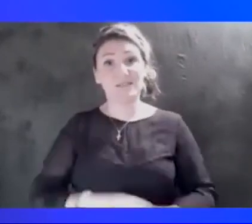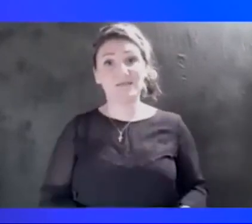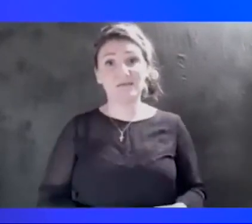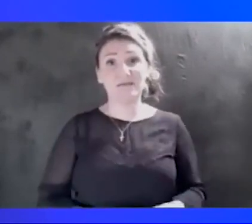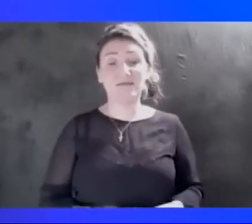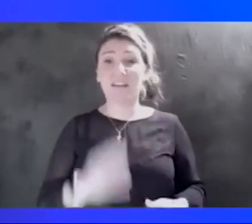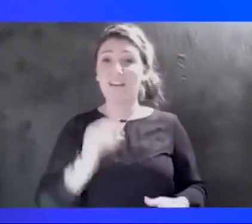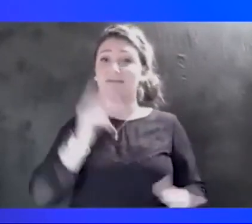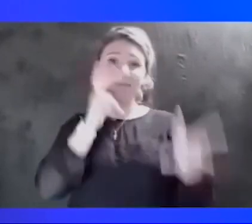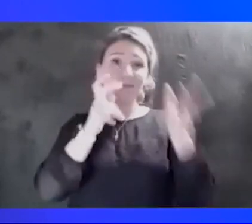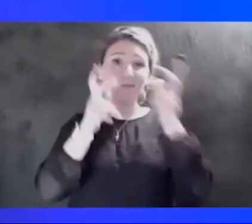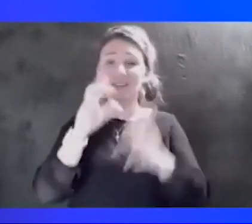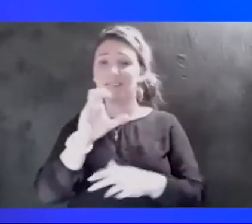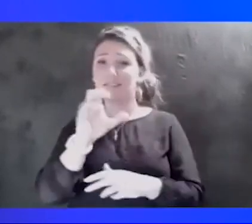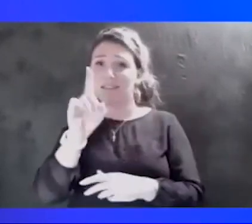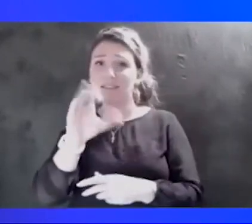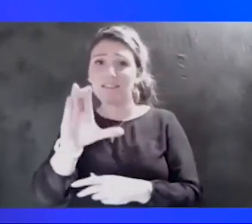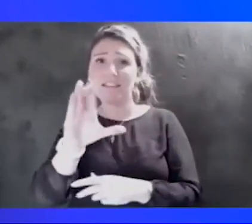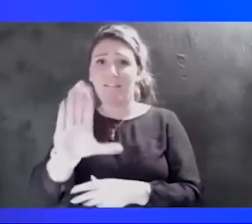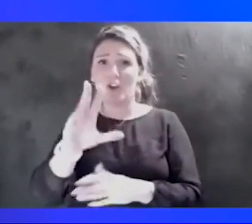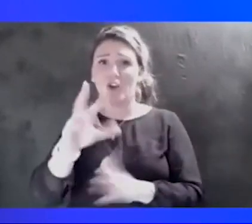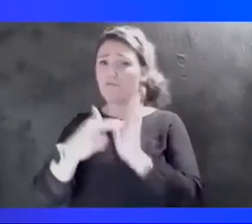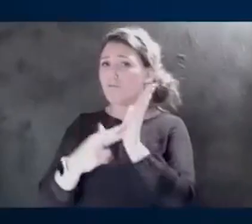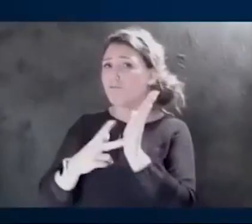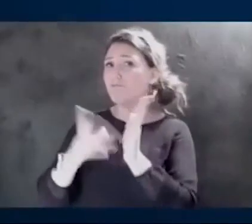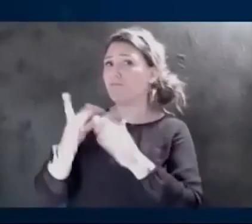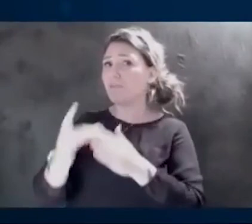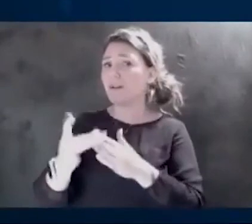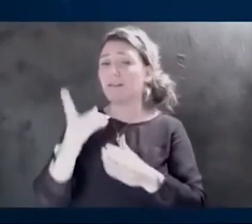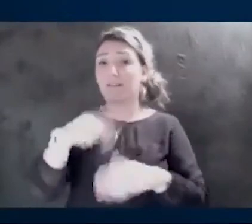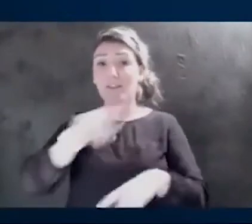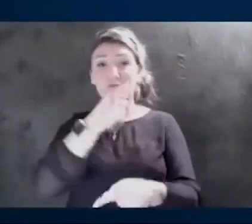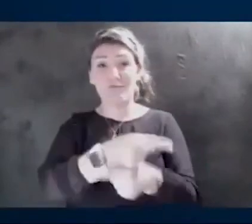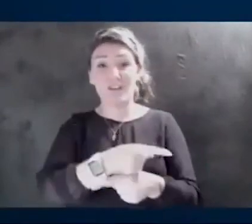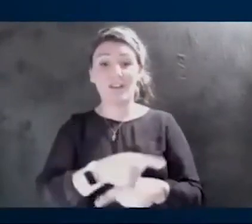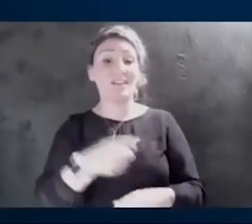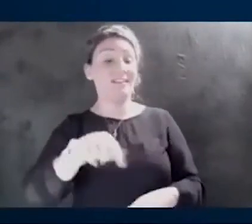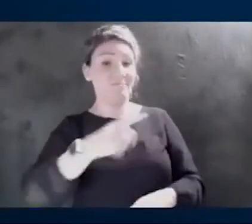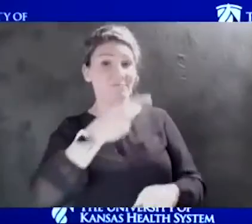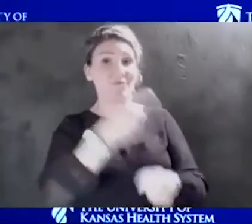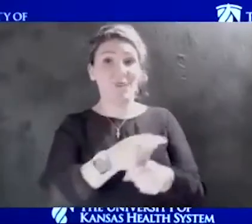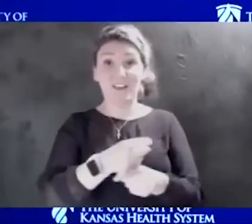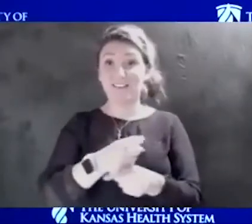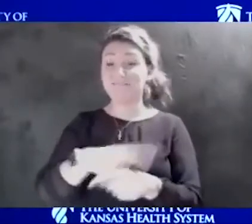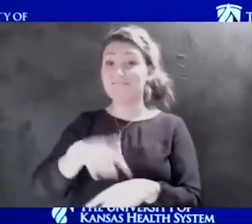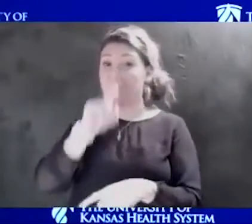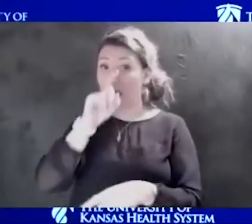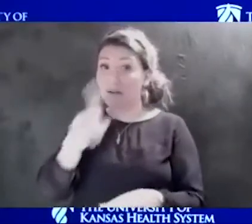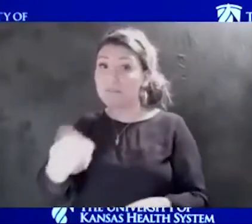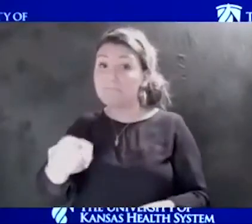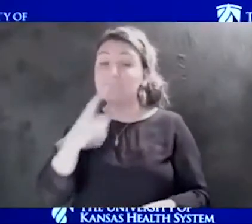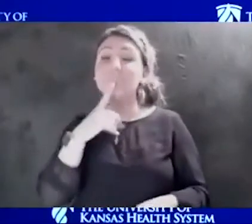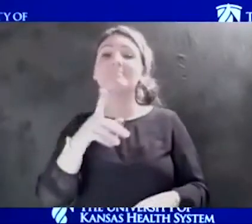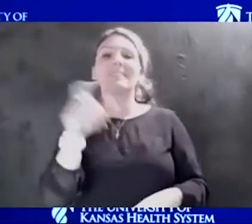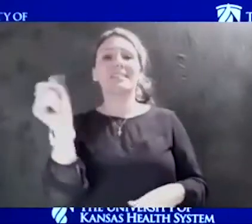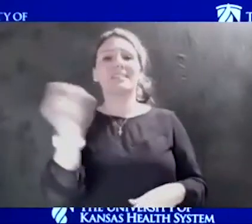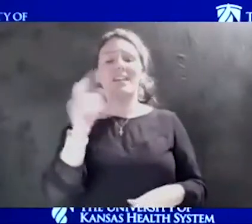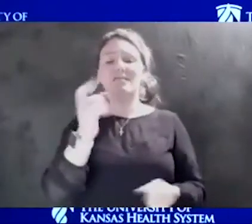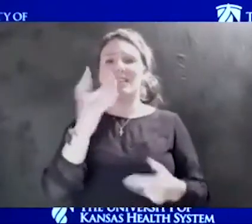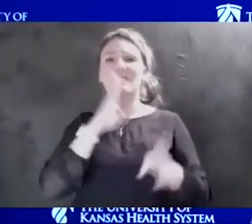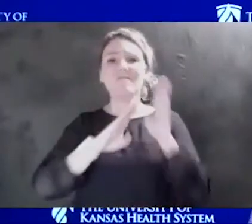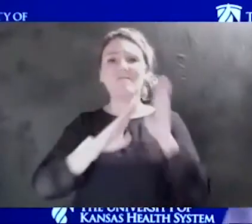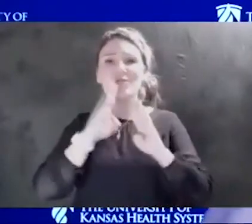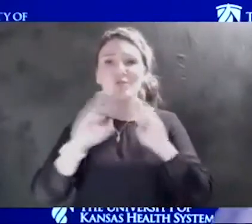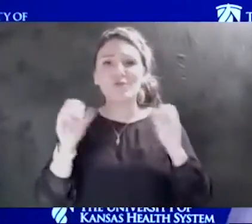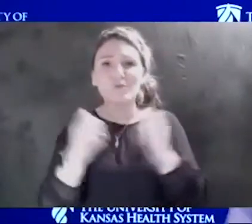CDC guidelines. They're correct. They are correct. Doc Hawk? Yeah, I know there's been a lot of frustration with